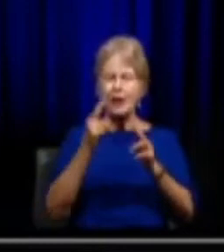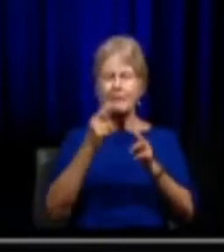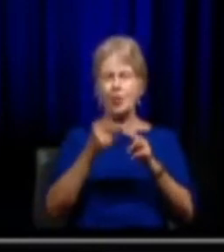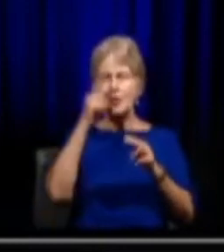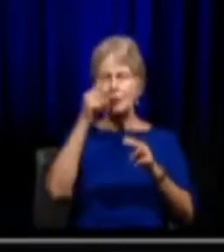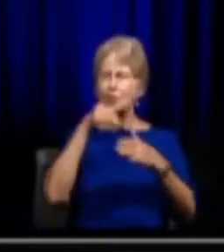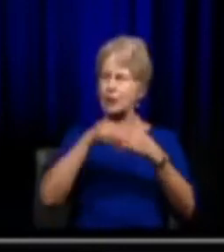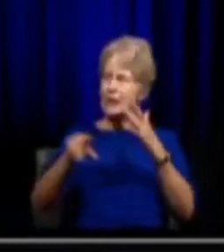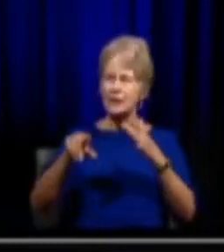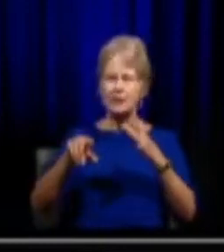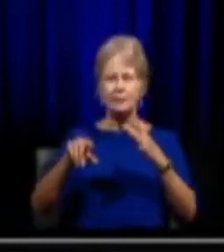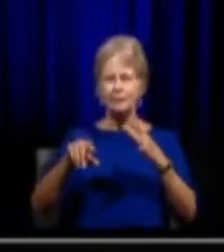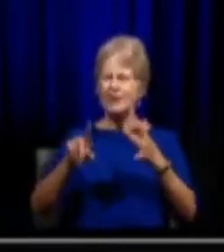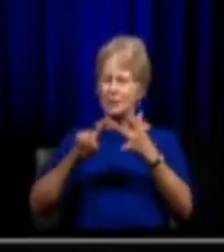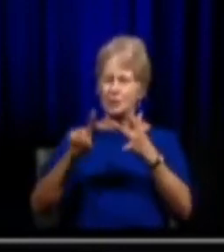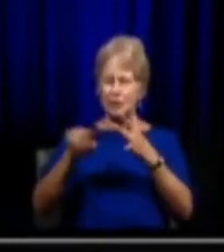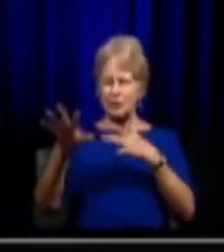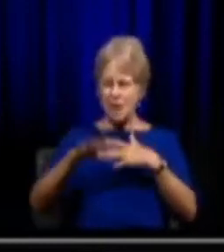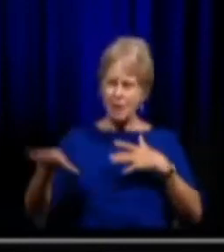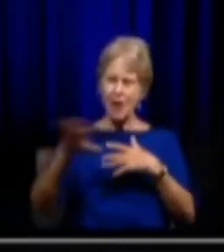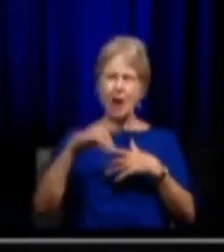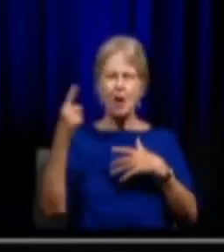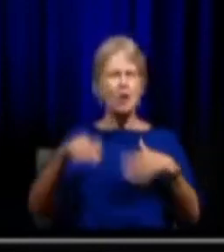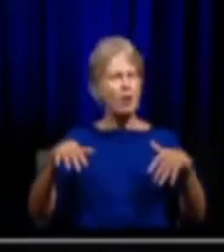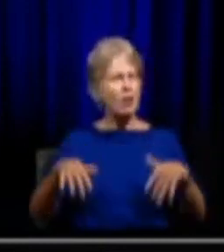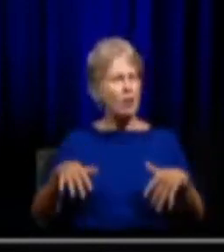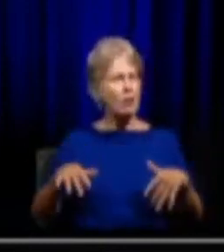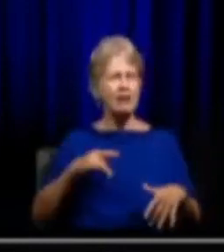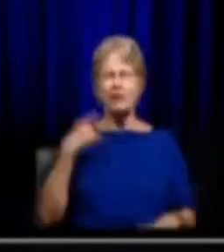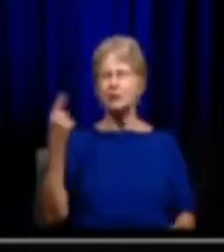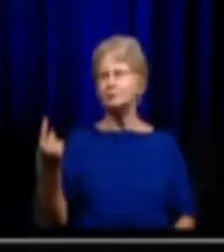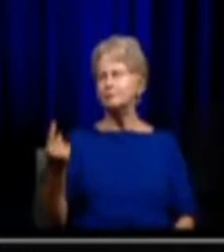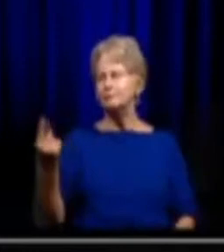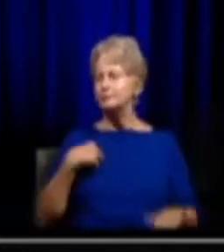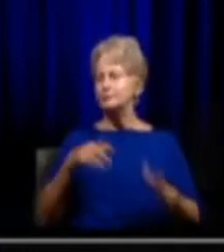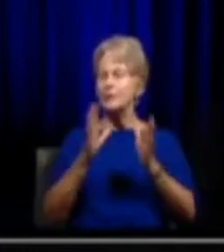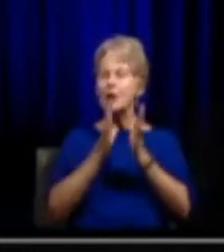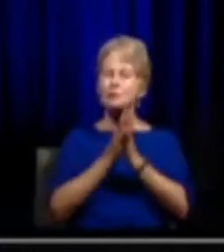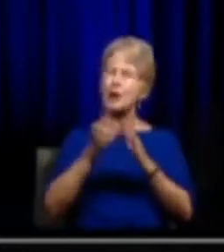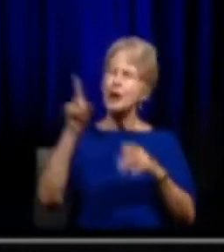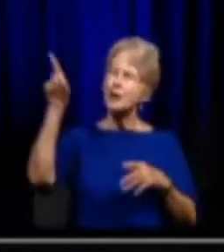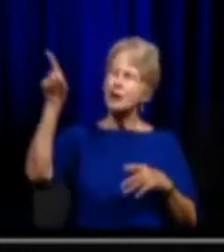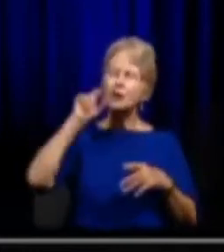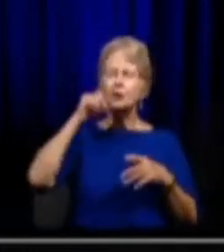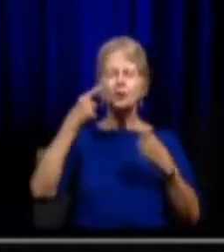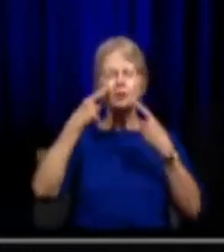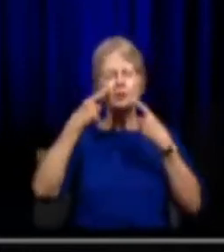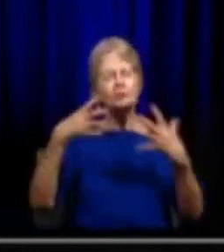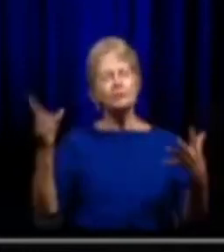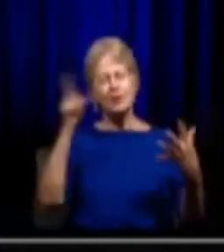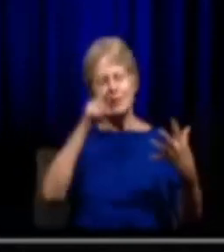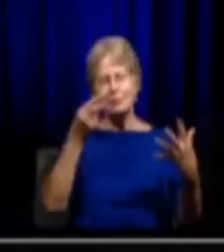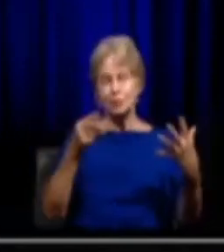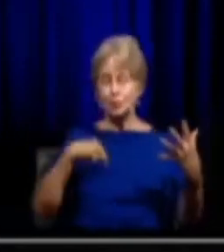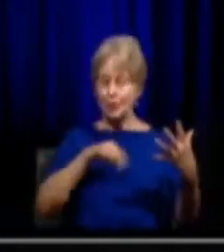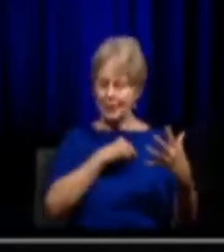now, who are lonely and feeling isolated. And I just pray that you would reveal people to us that we can